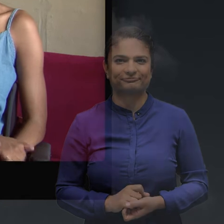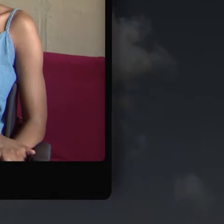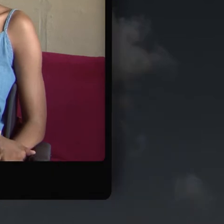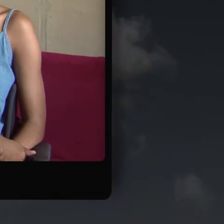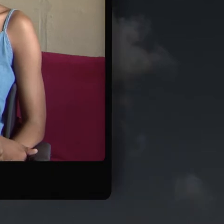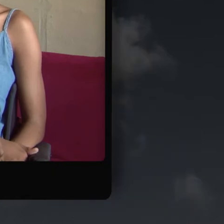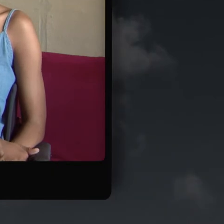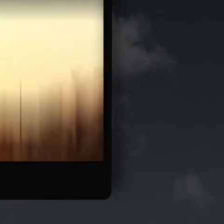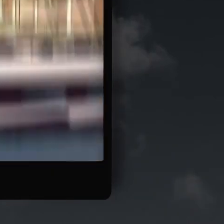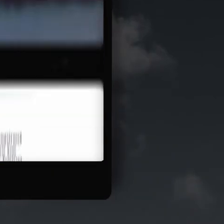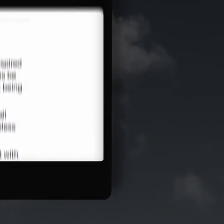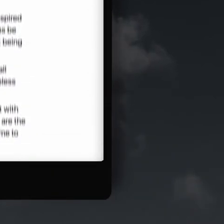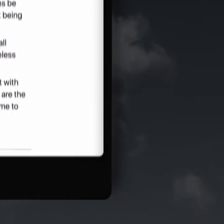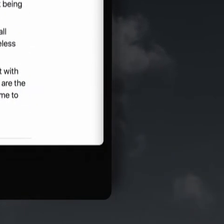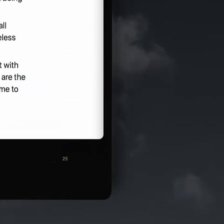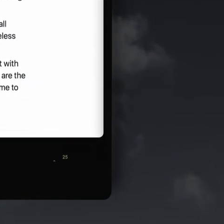moment.